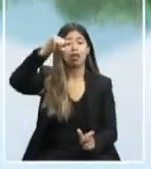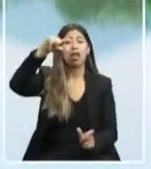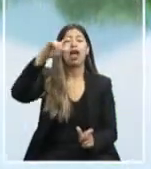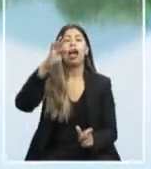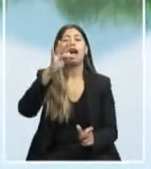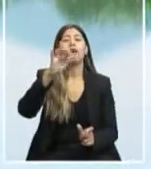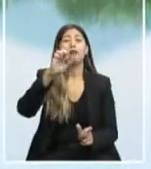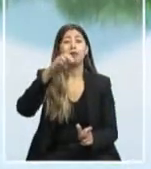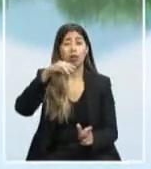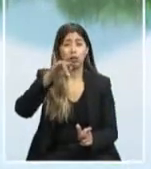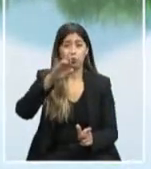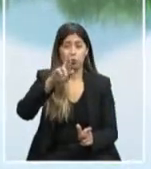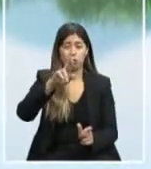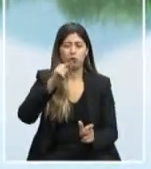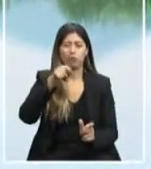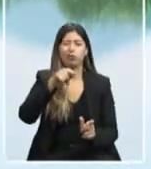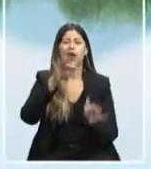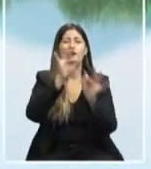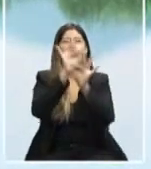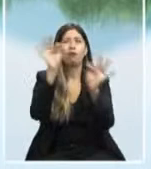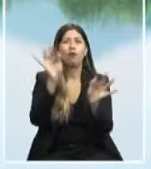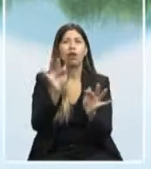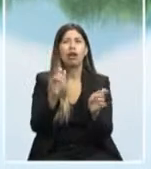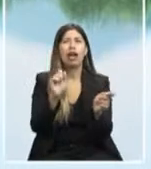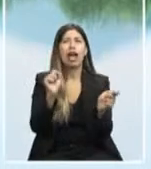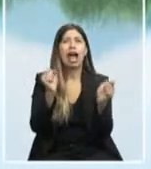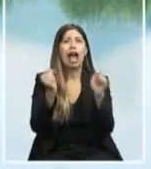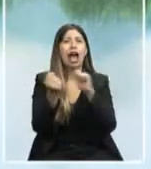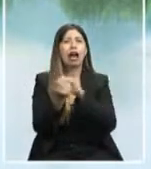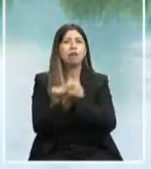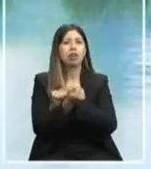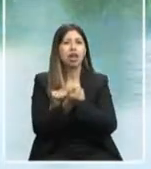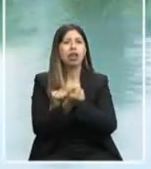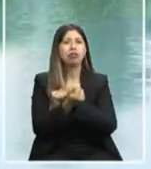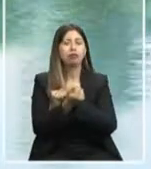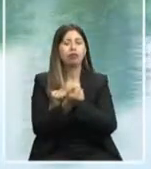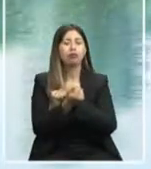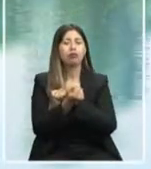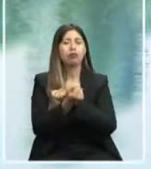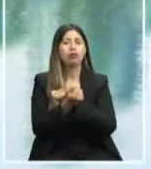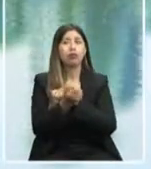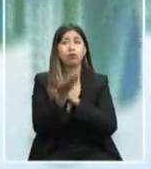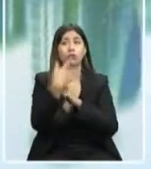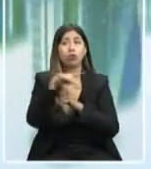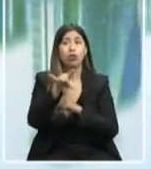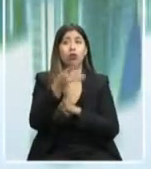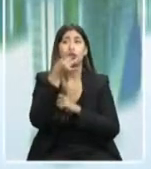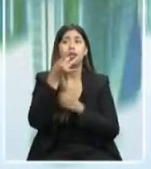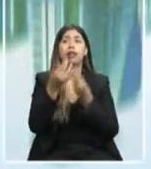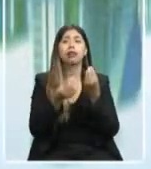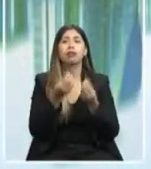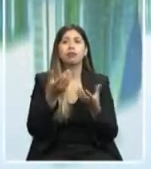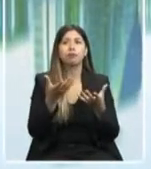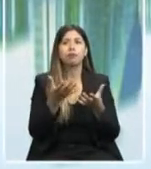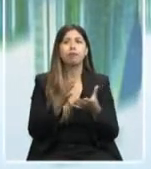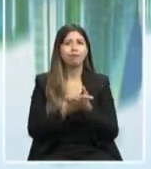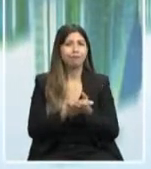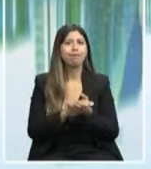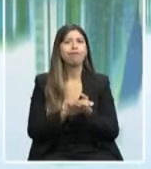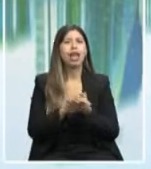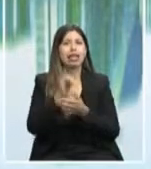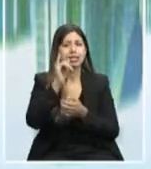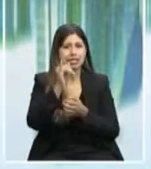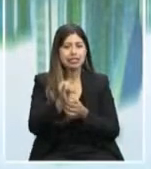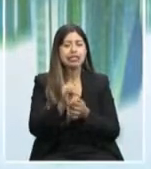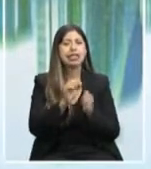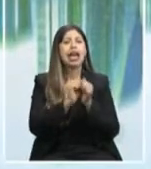time. And what we found is that there were significantly changes over time, and the neck